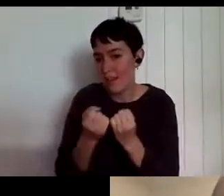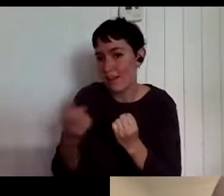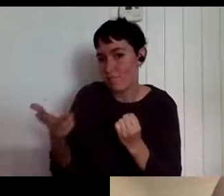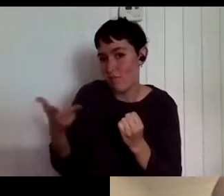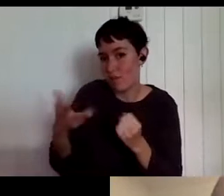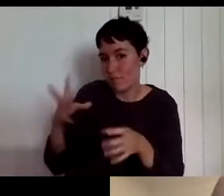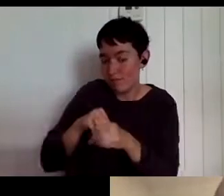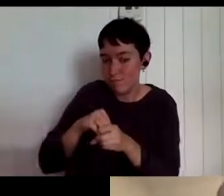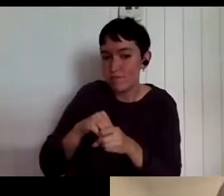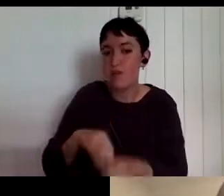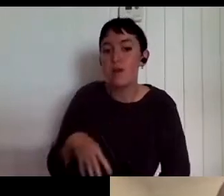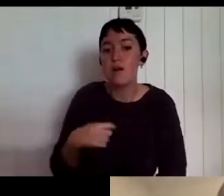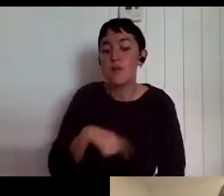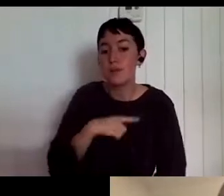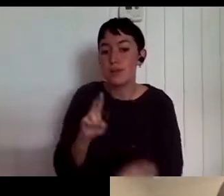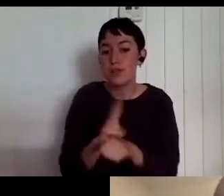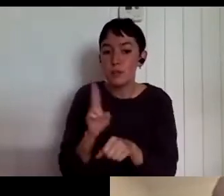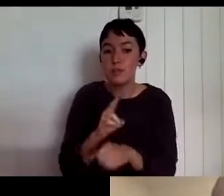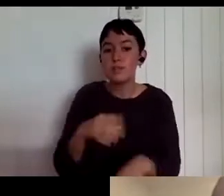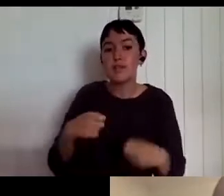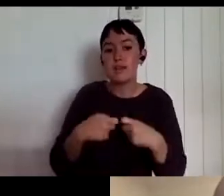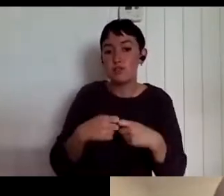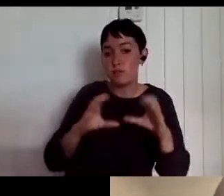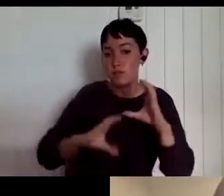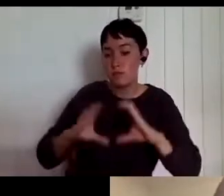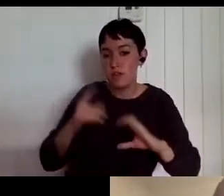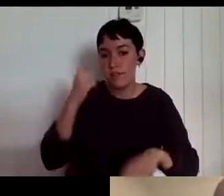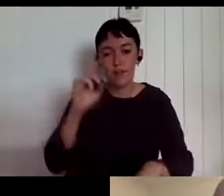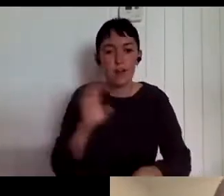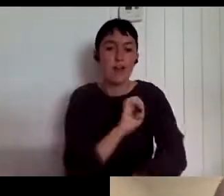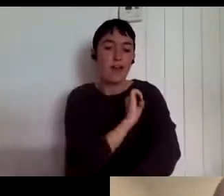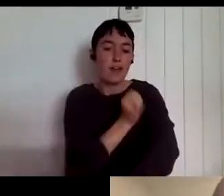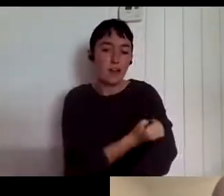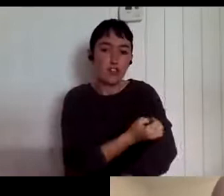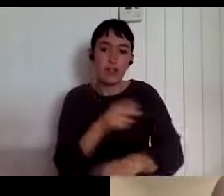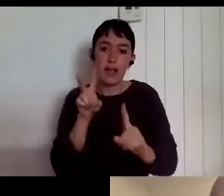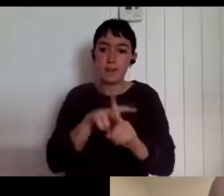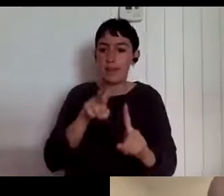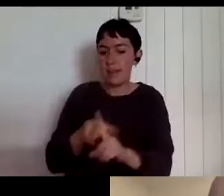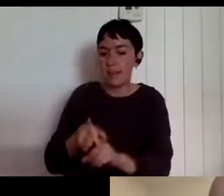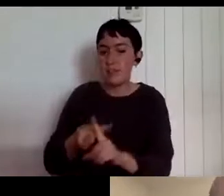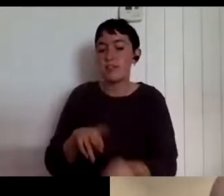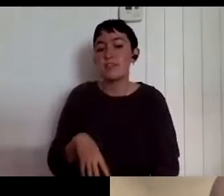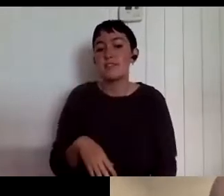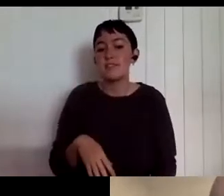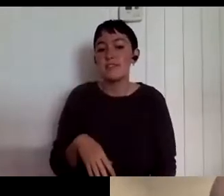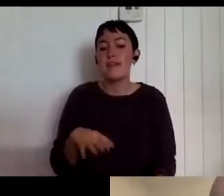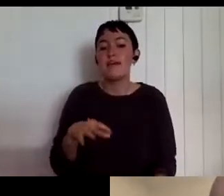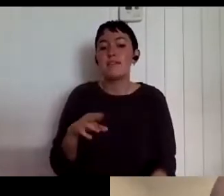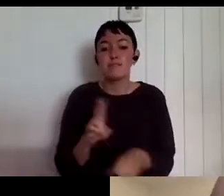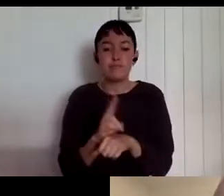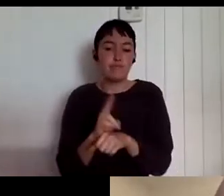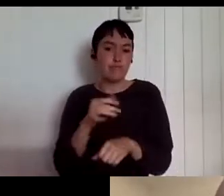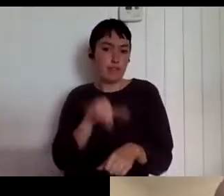use electrochemistry for different energy applications and as well as other applications throughout both industrial and academic